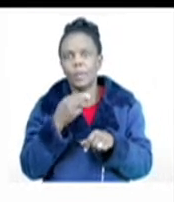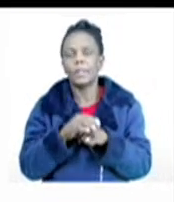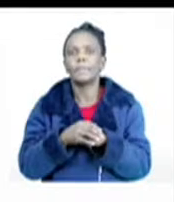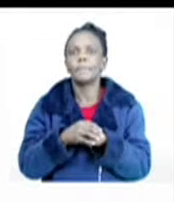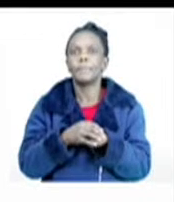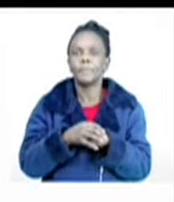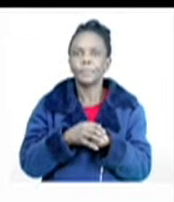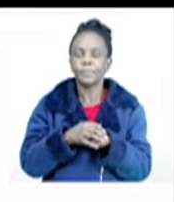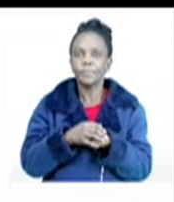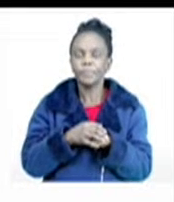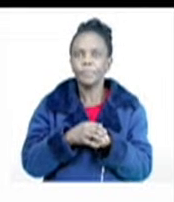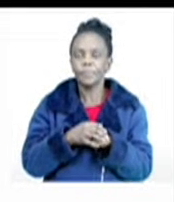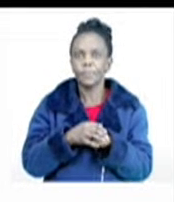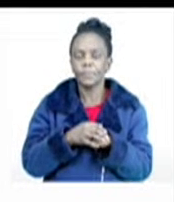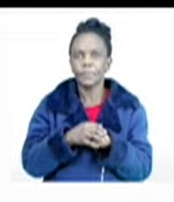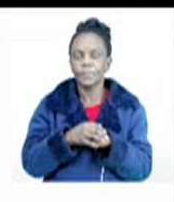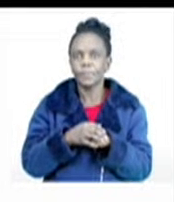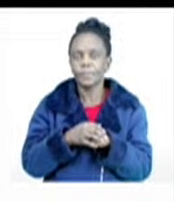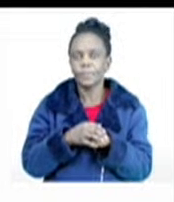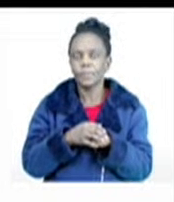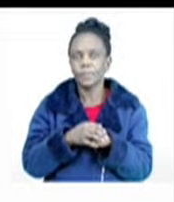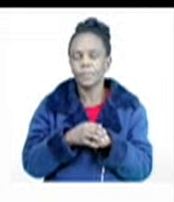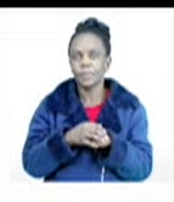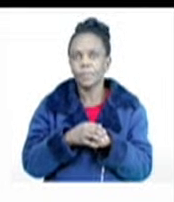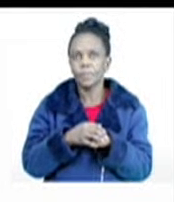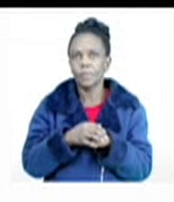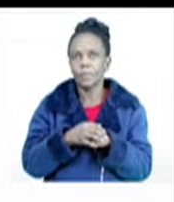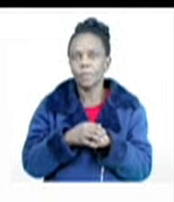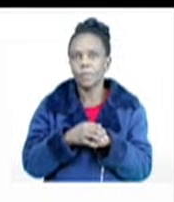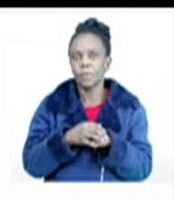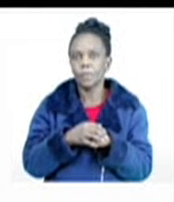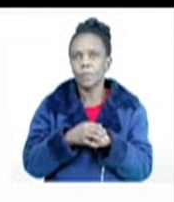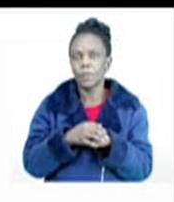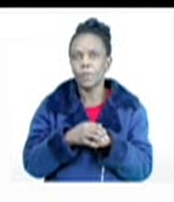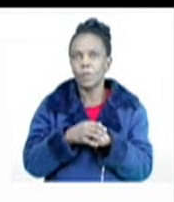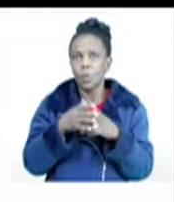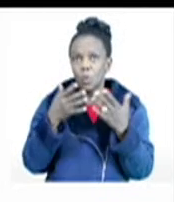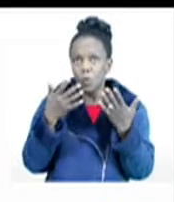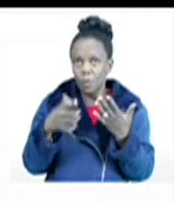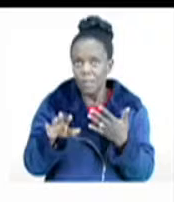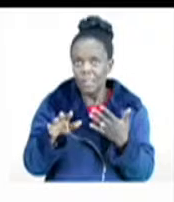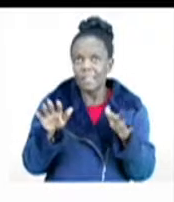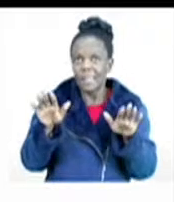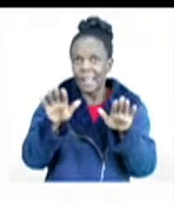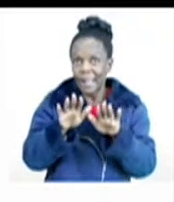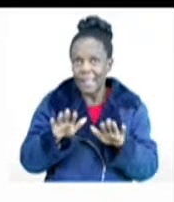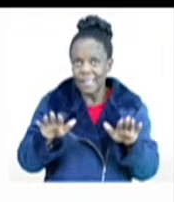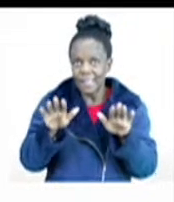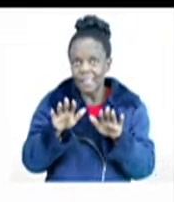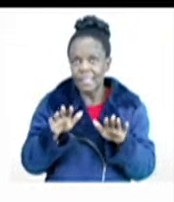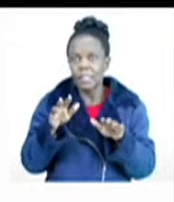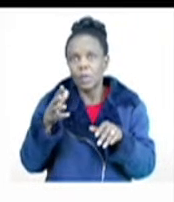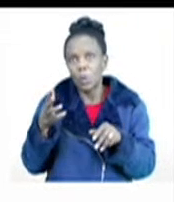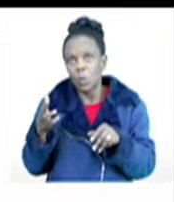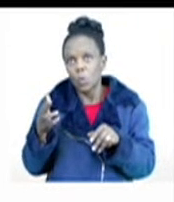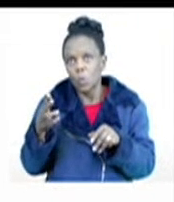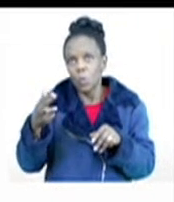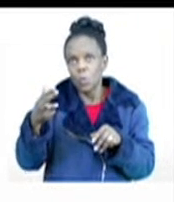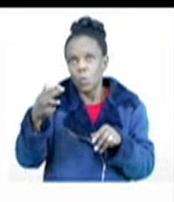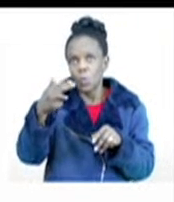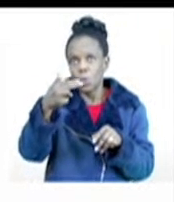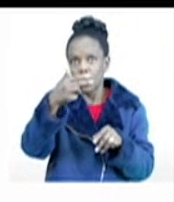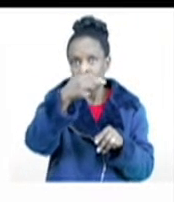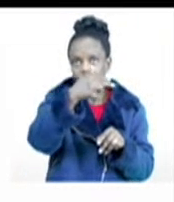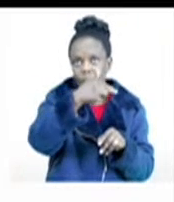it, but after you are done coloring it, you must cut it out so that you can actually stick it somewhere